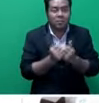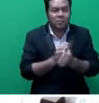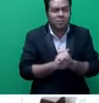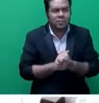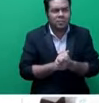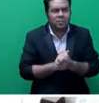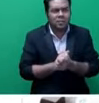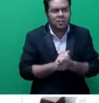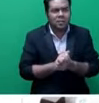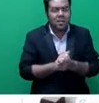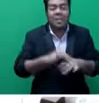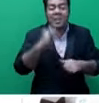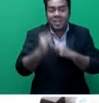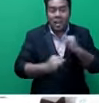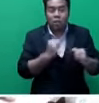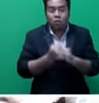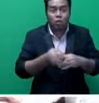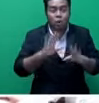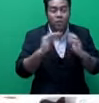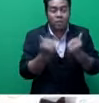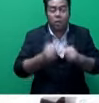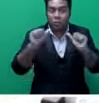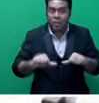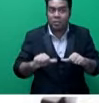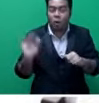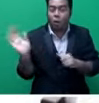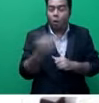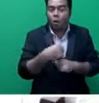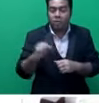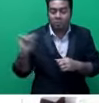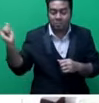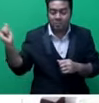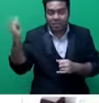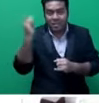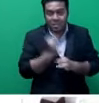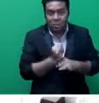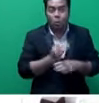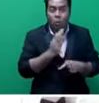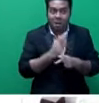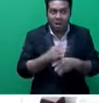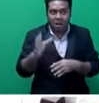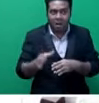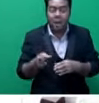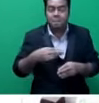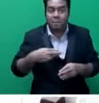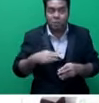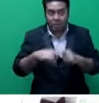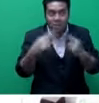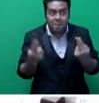ISCRA, International Convention on the Protection of Rights of All Migrant Workers and members of their